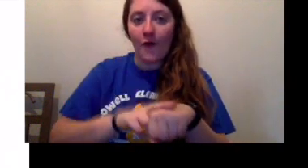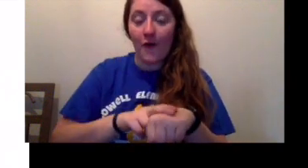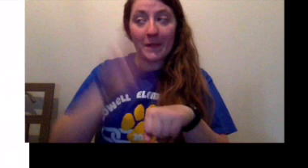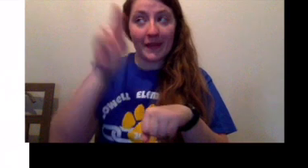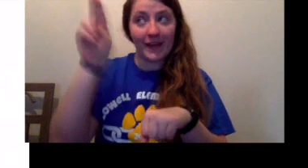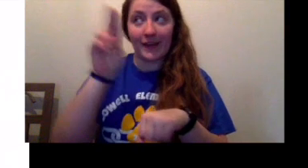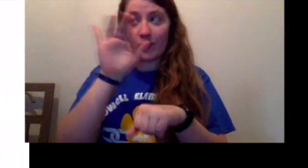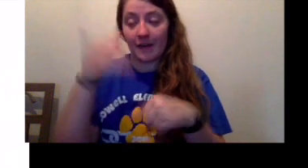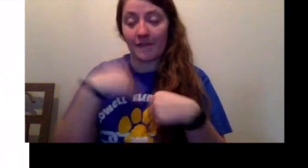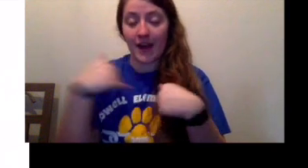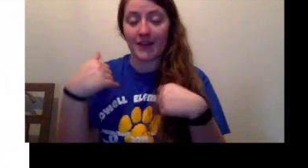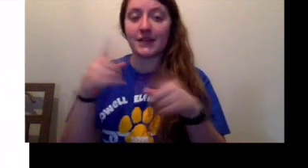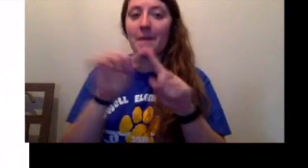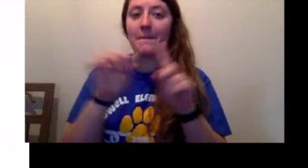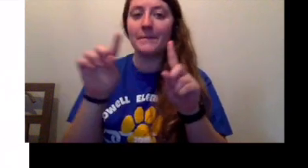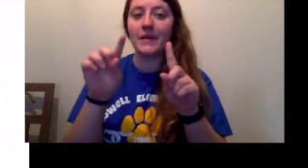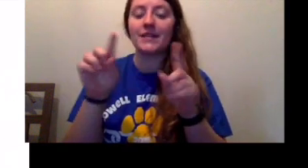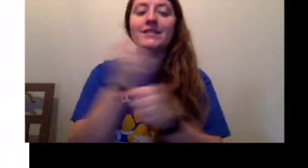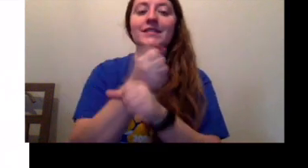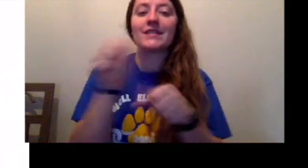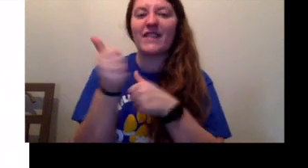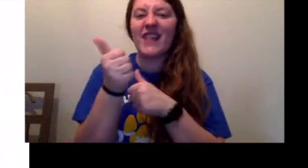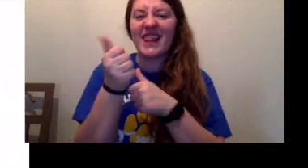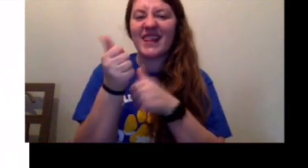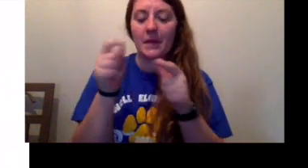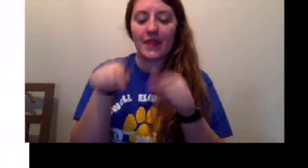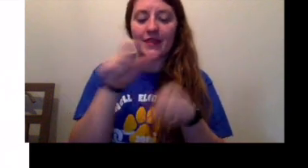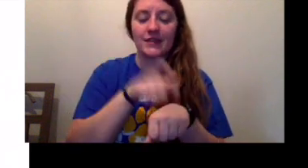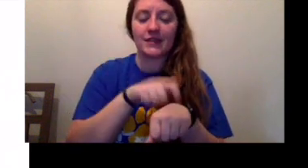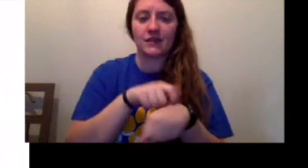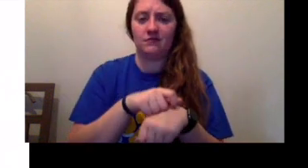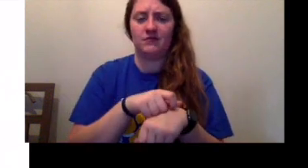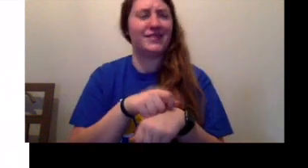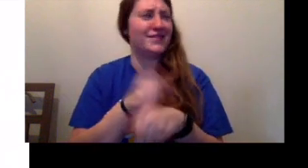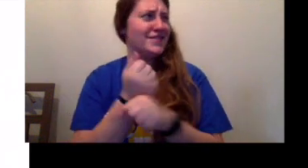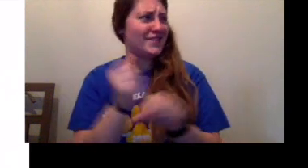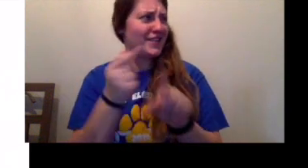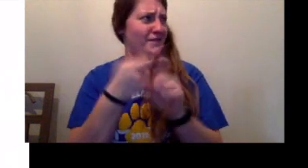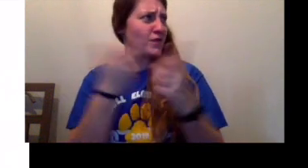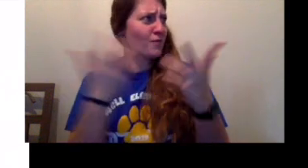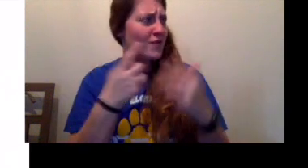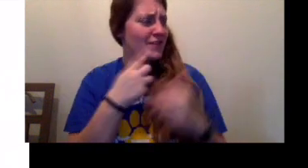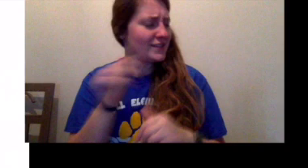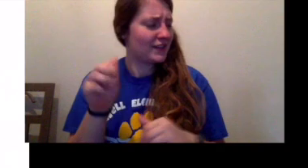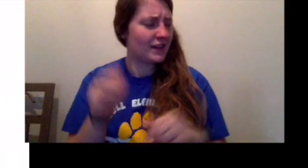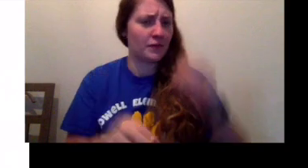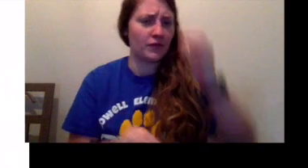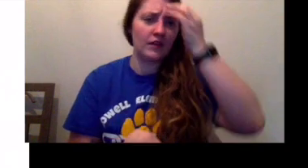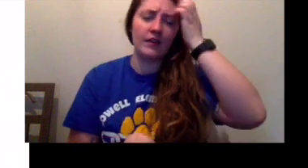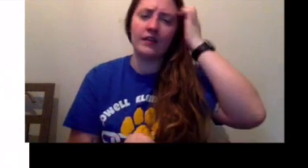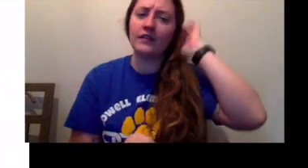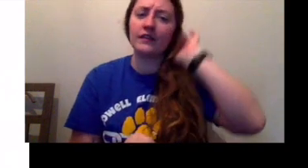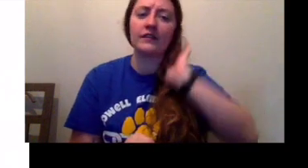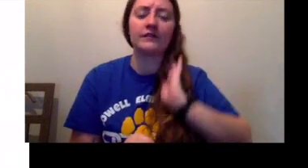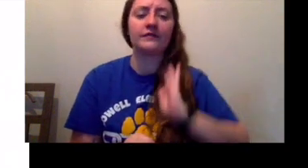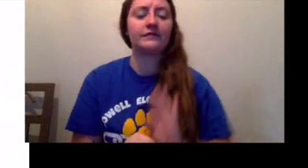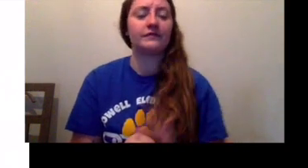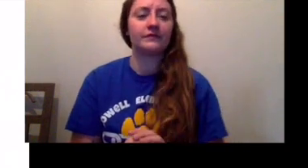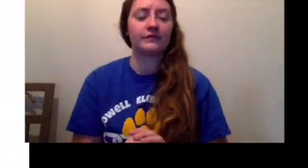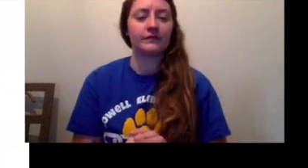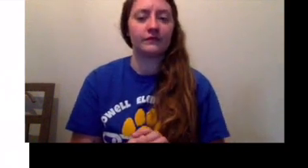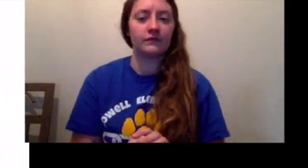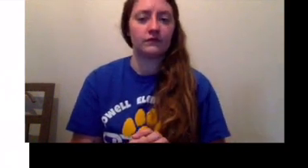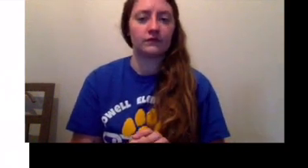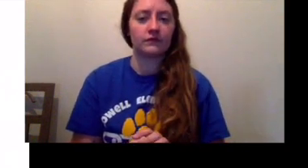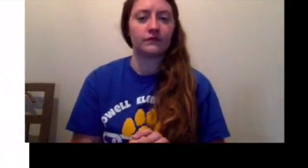he managed to save a little this time." "Save a little from what?" Anne Marie asked, spooning oatmeal into a floured